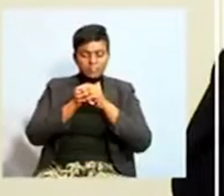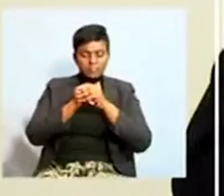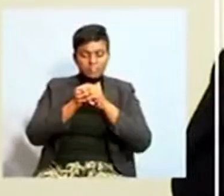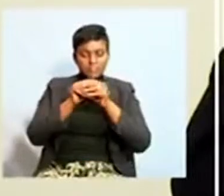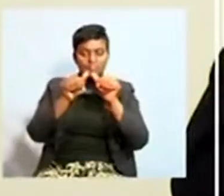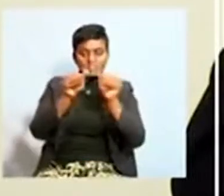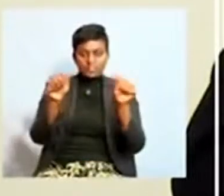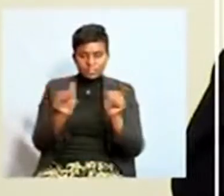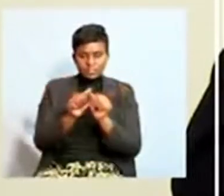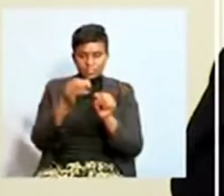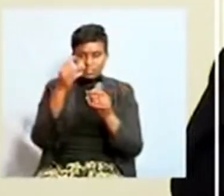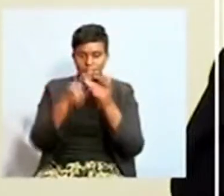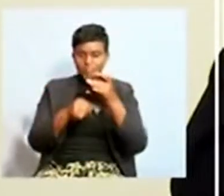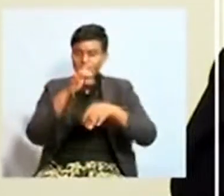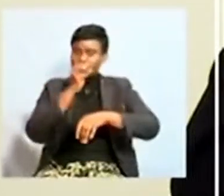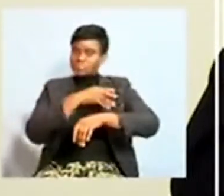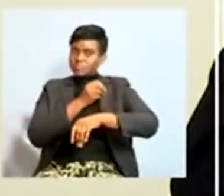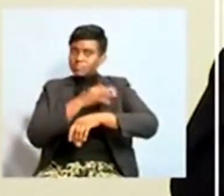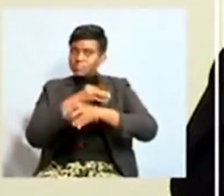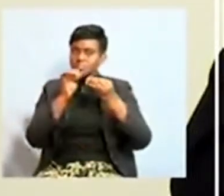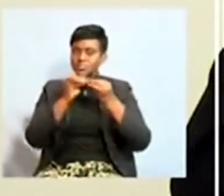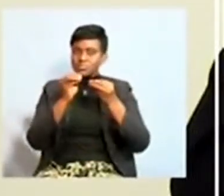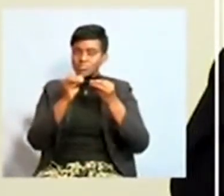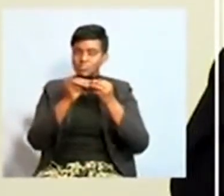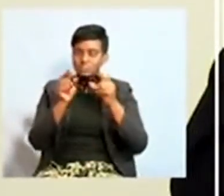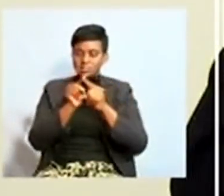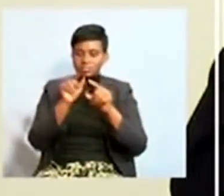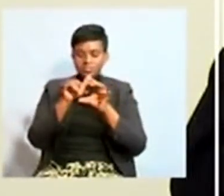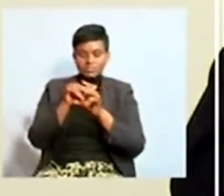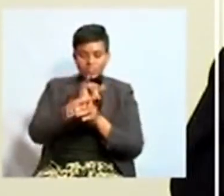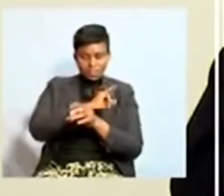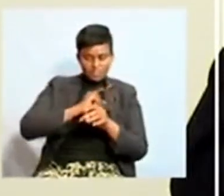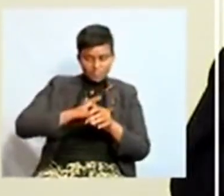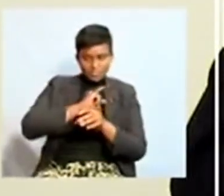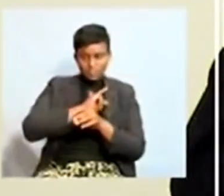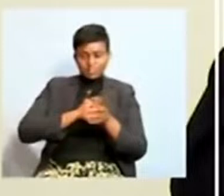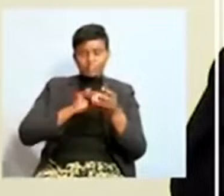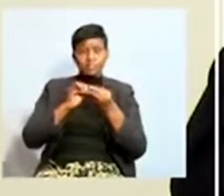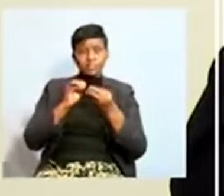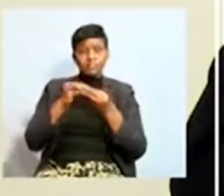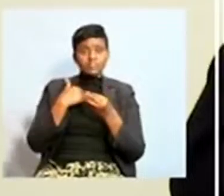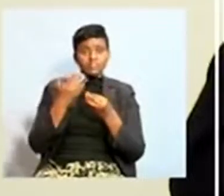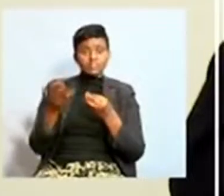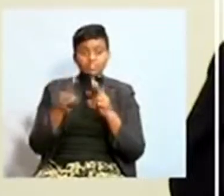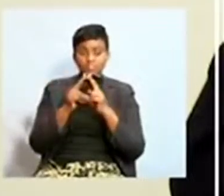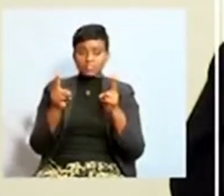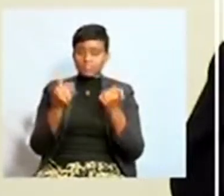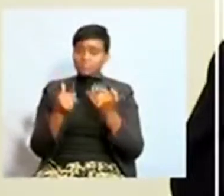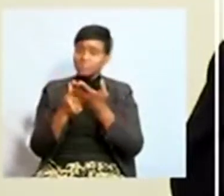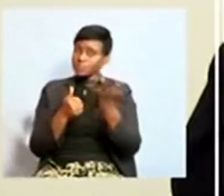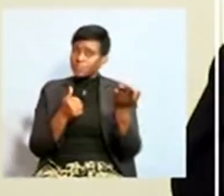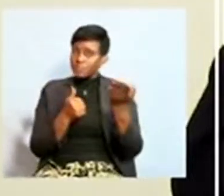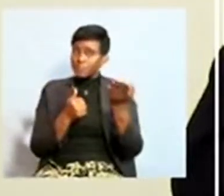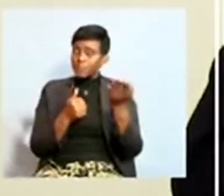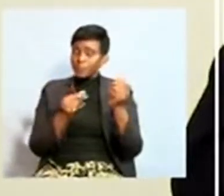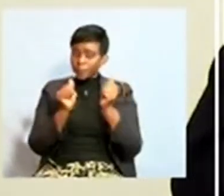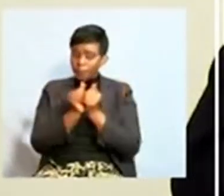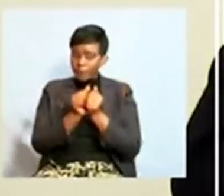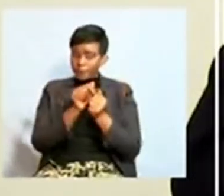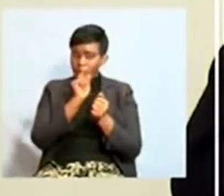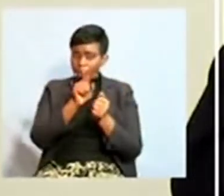area of investment and industrialization. So, in terms